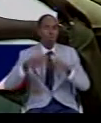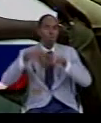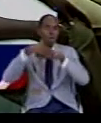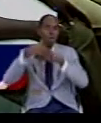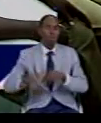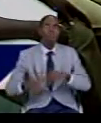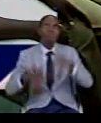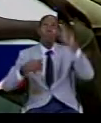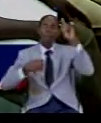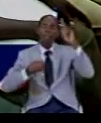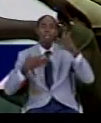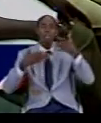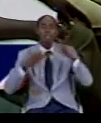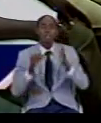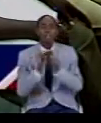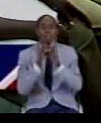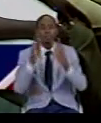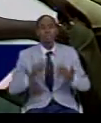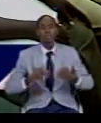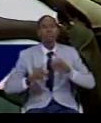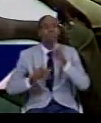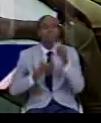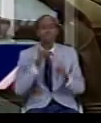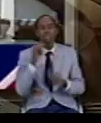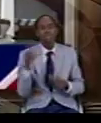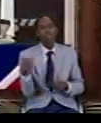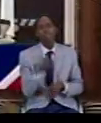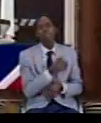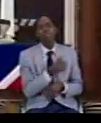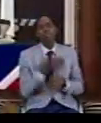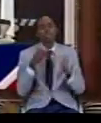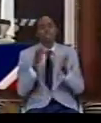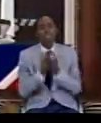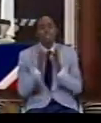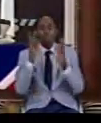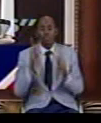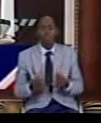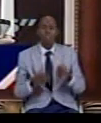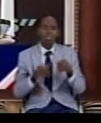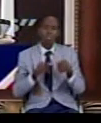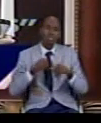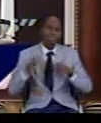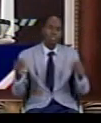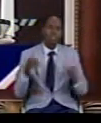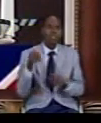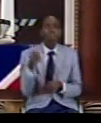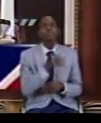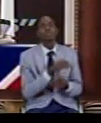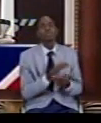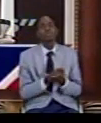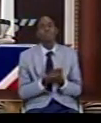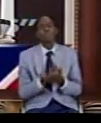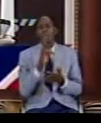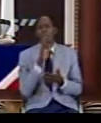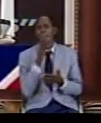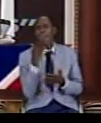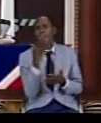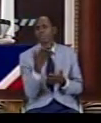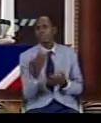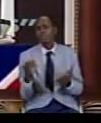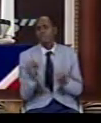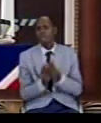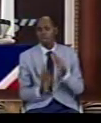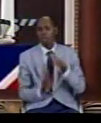let him deny himself. Let him deny himself. Are there things that come to your